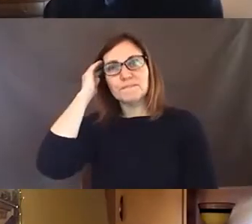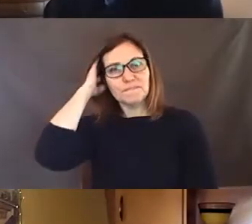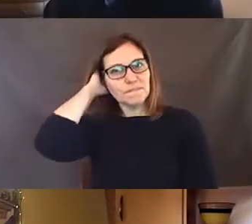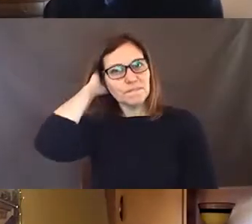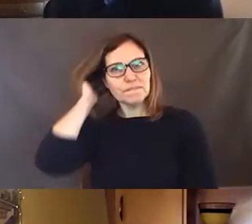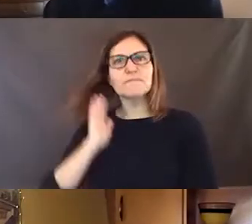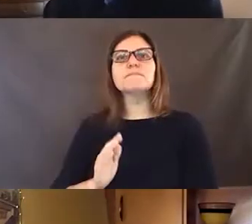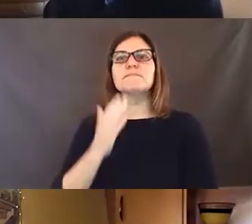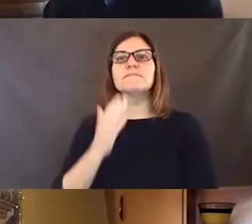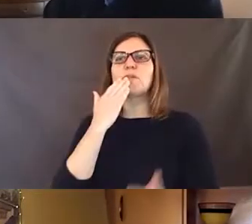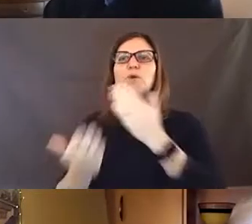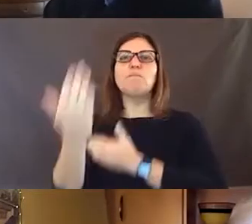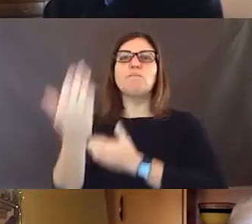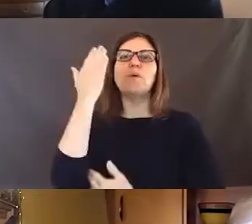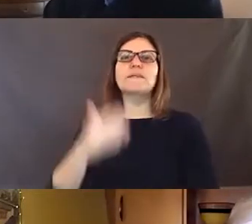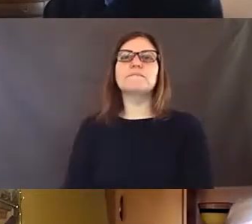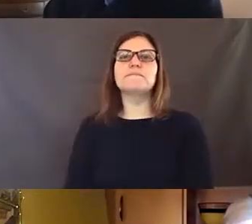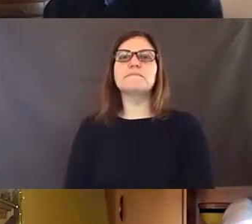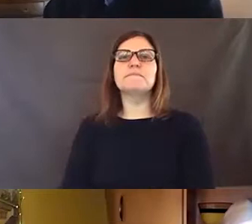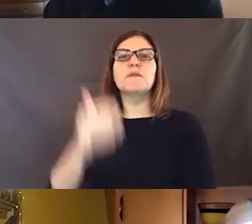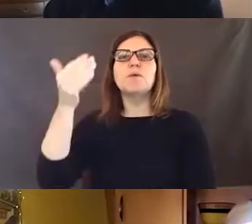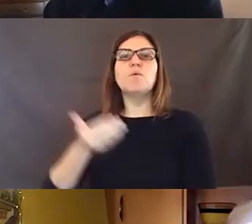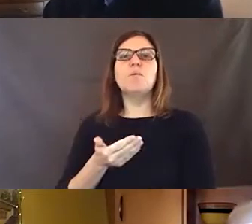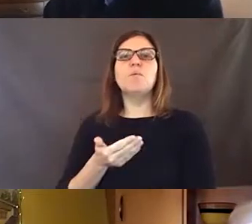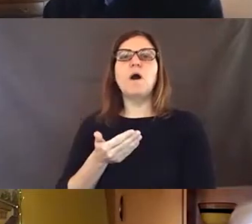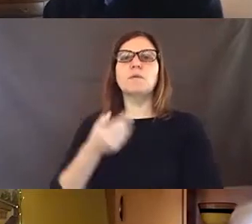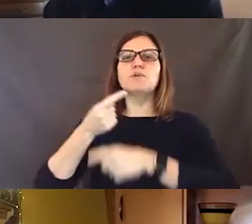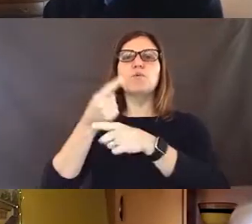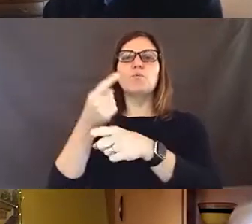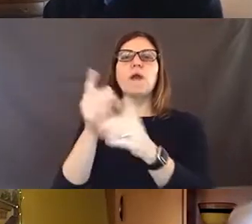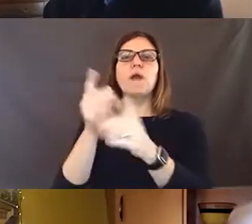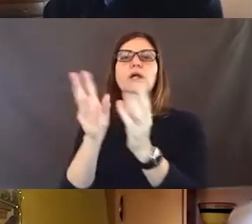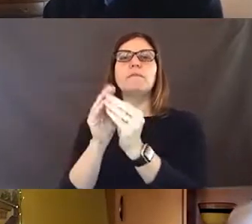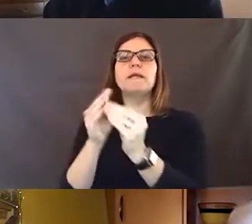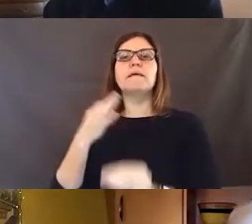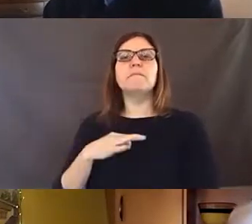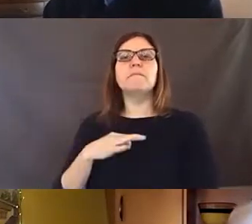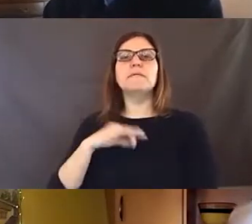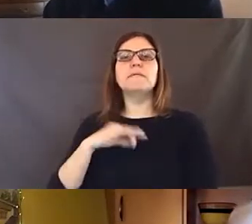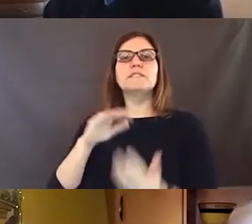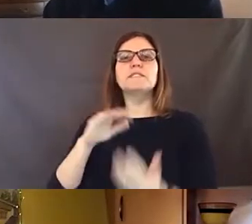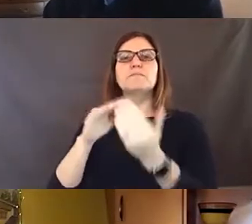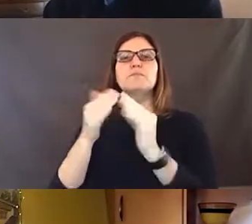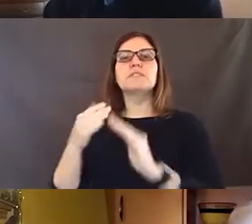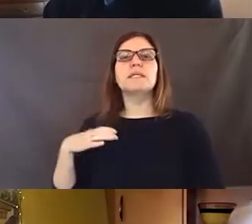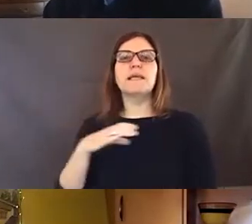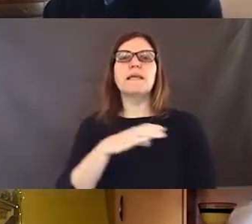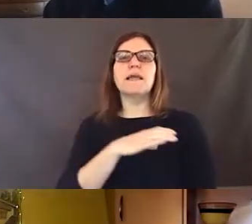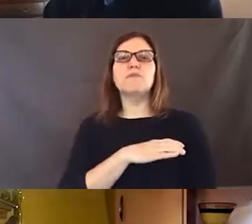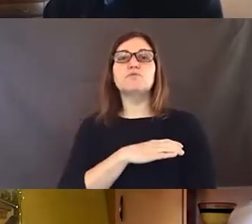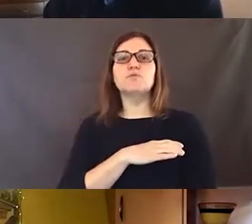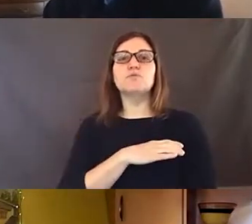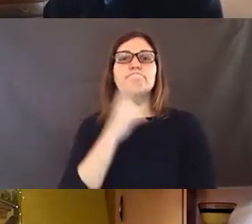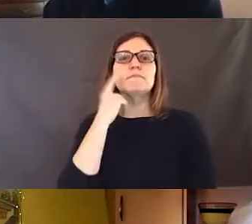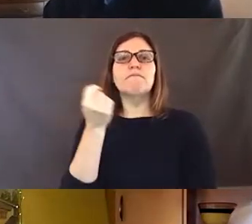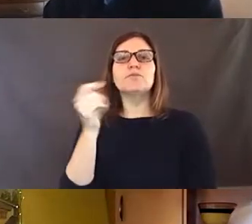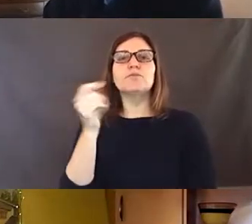Good morning and welcome to the regular meeting of Pittsburgh City Council for Tuesday,